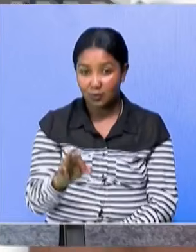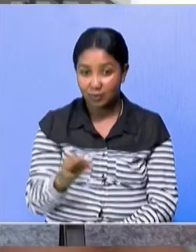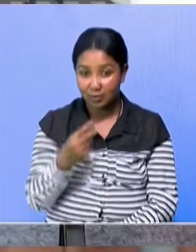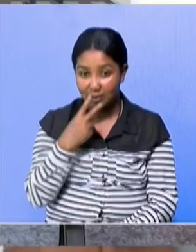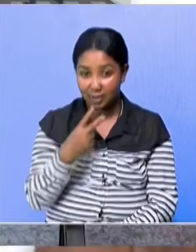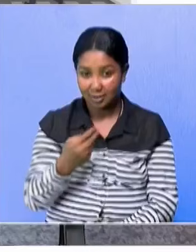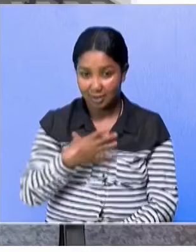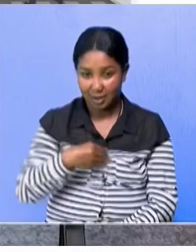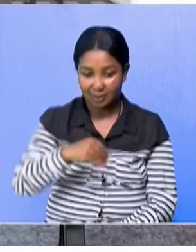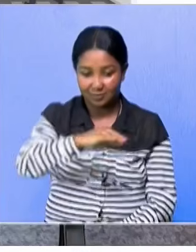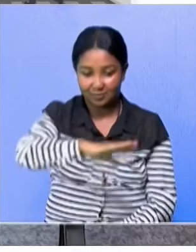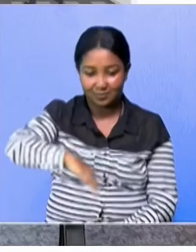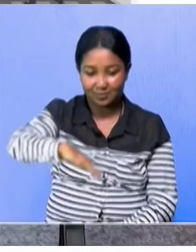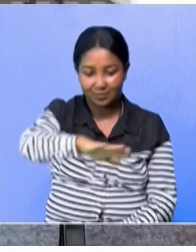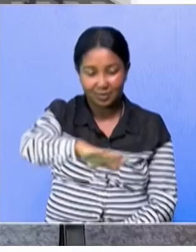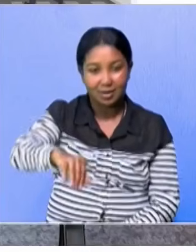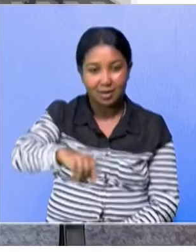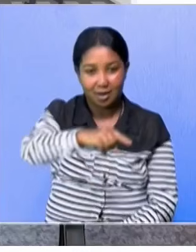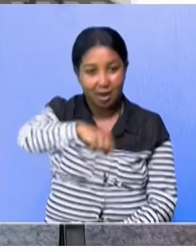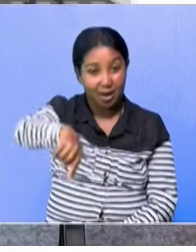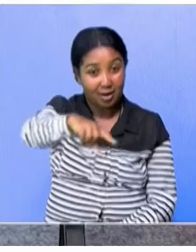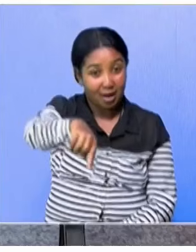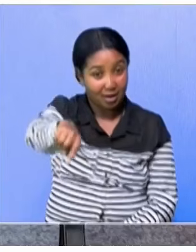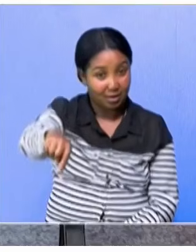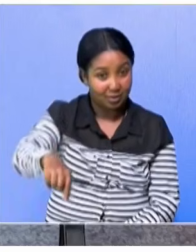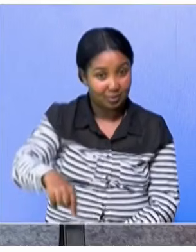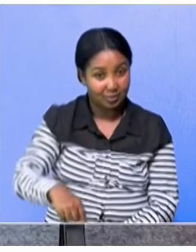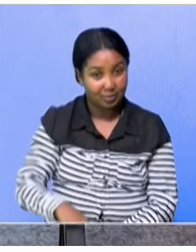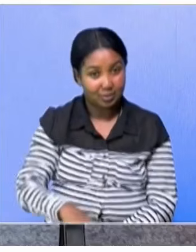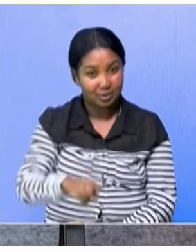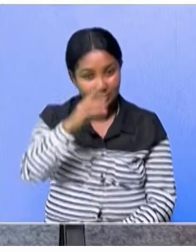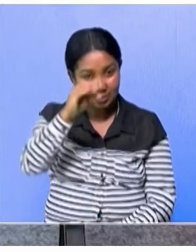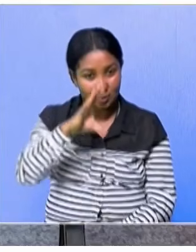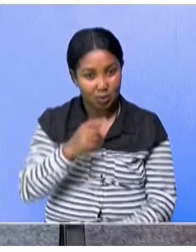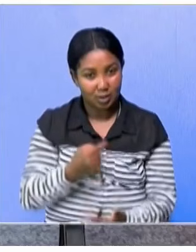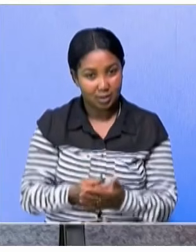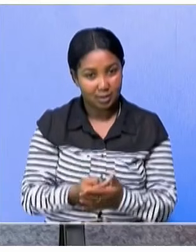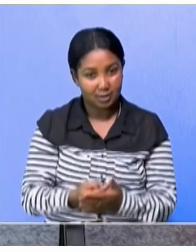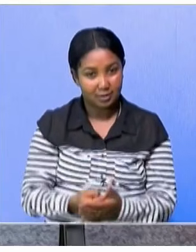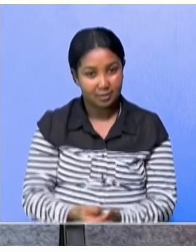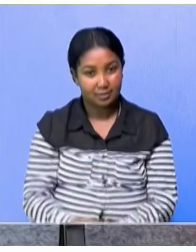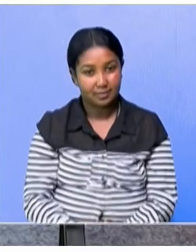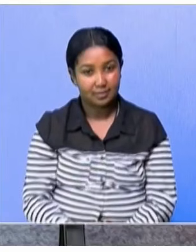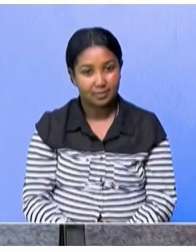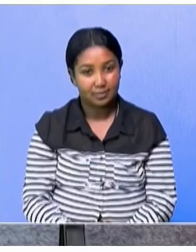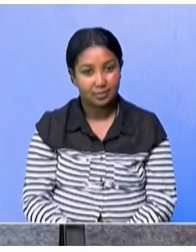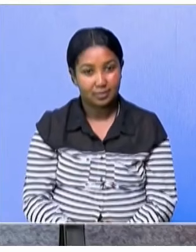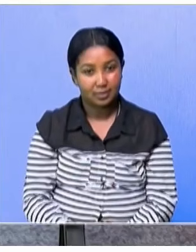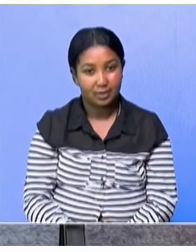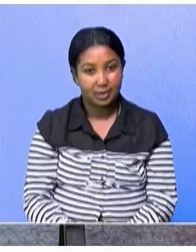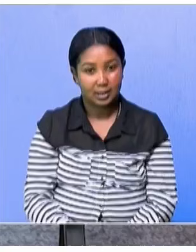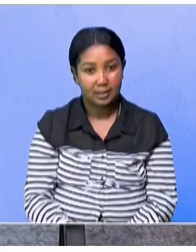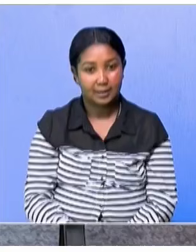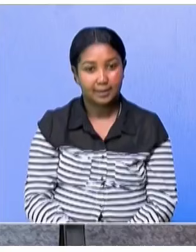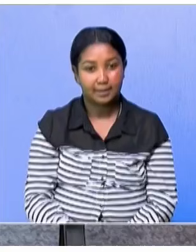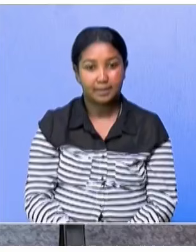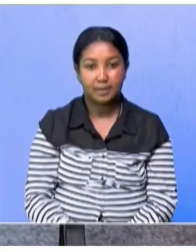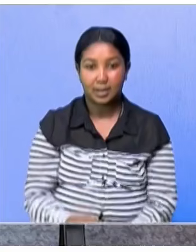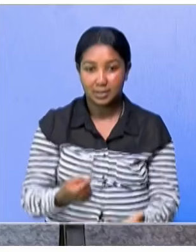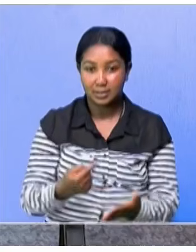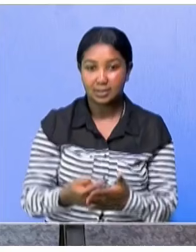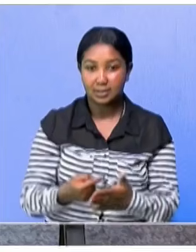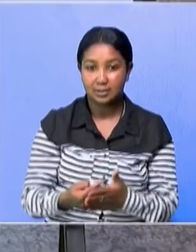see, these are the lines. You see, there is someone, you see? Yeah. This